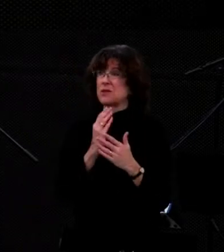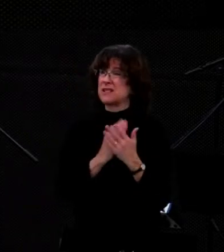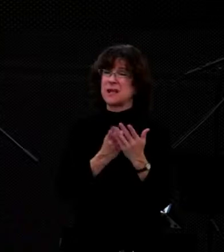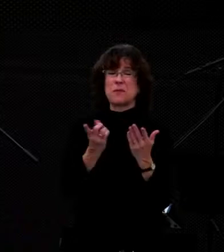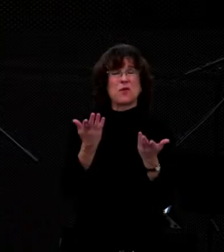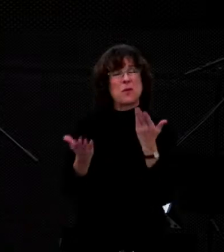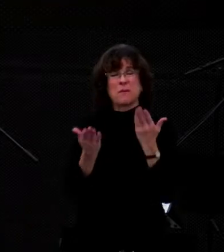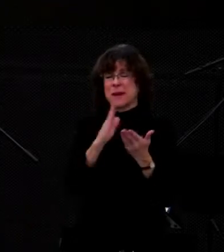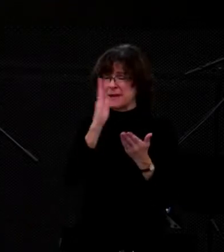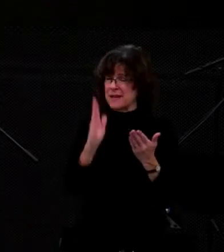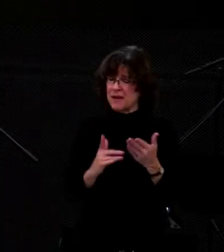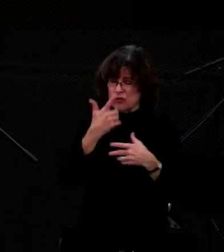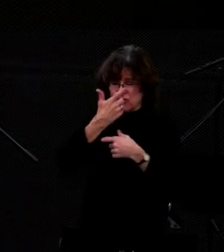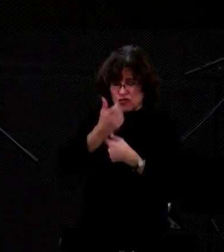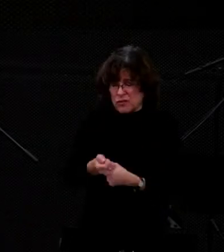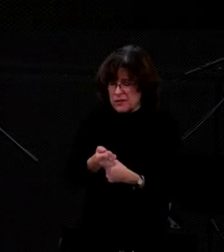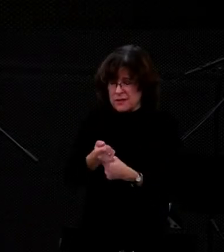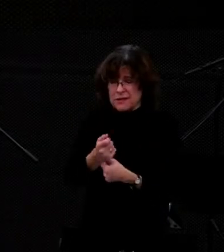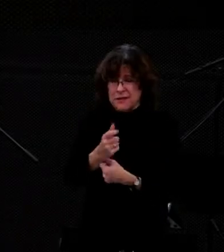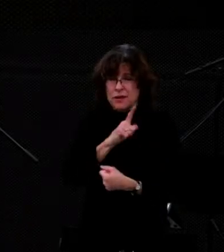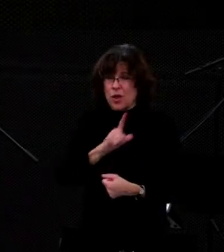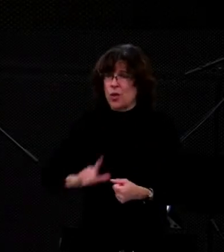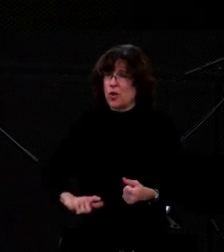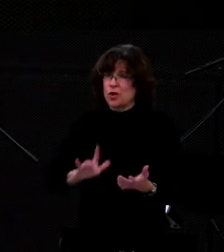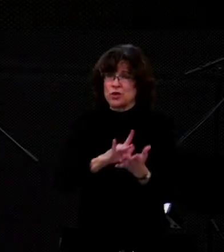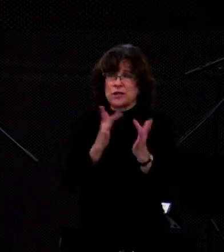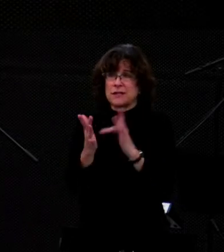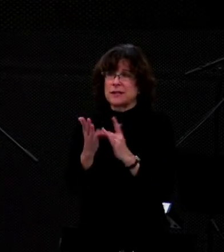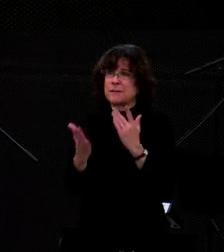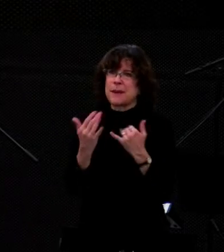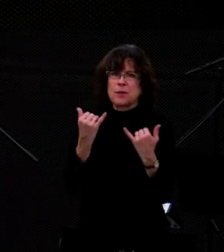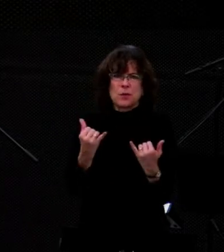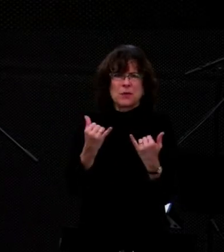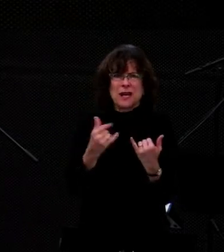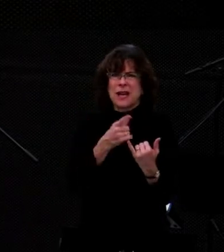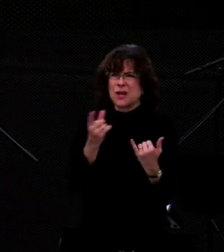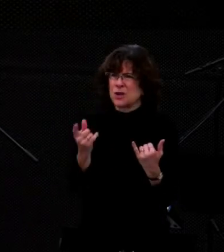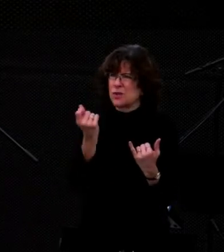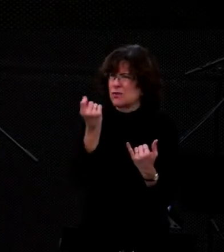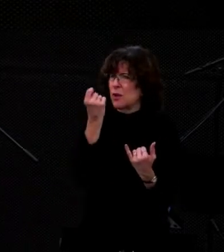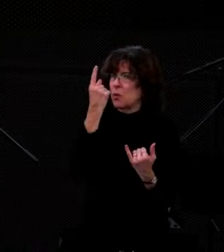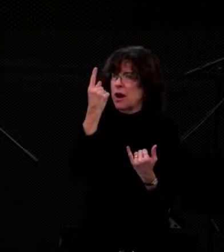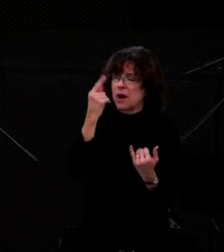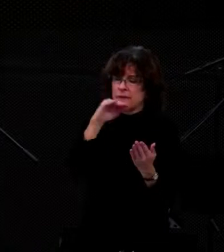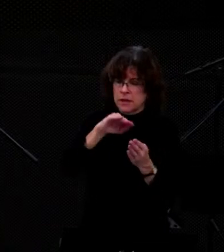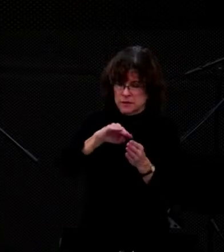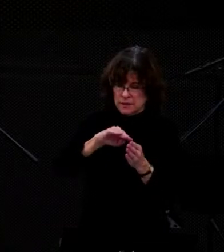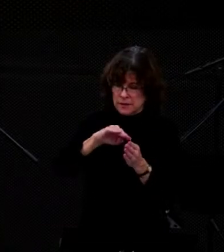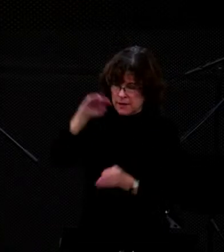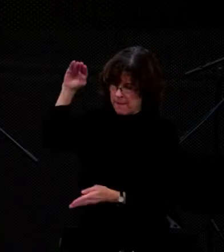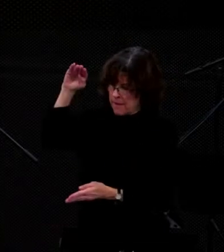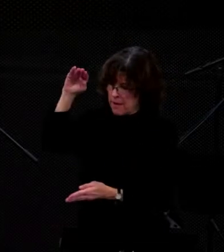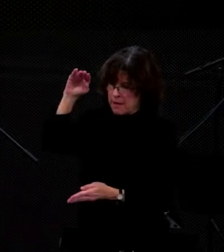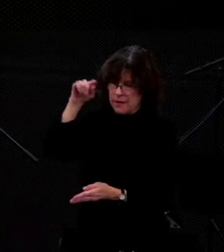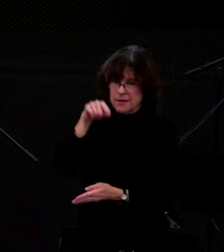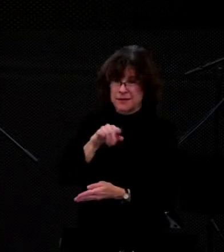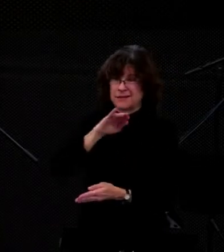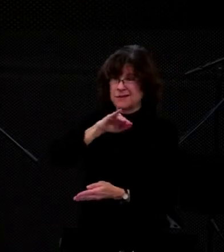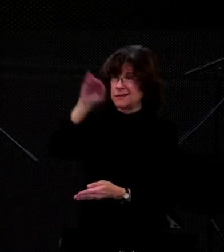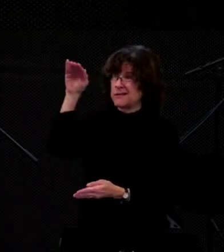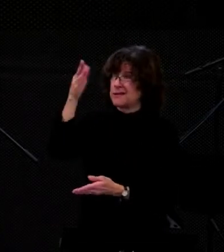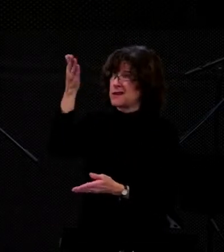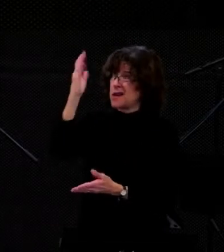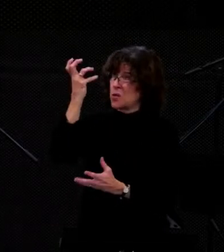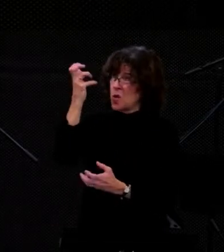trust in the Lord Jesus, maybe today, for the first time, you became aware of the gap that exists between God's standard and your